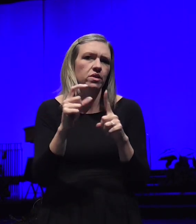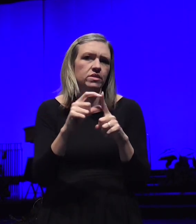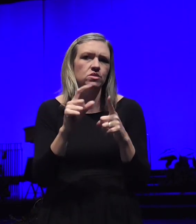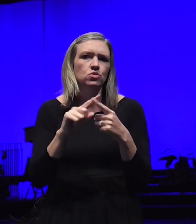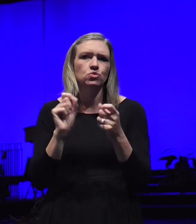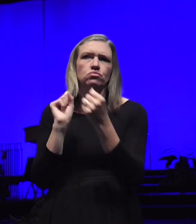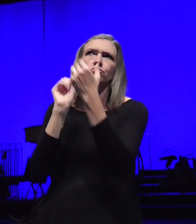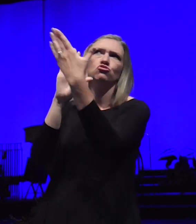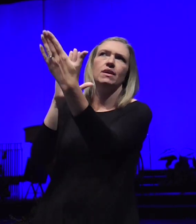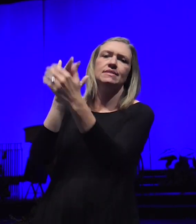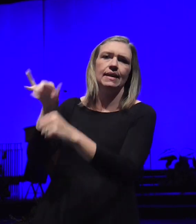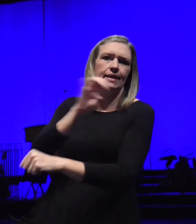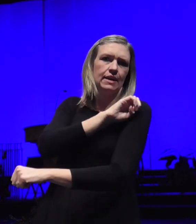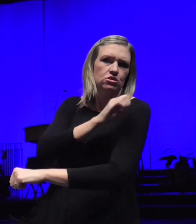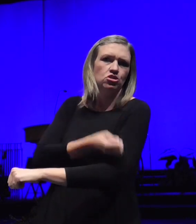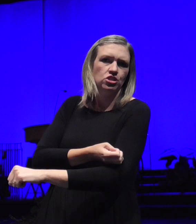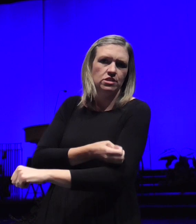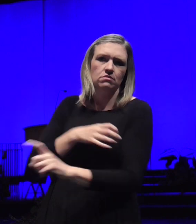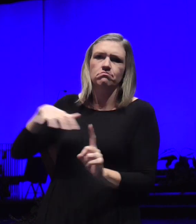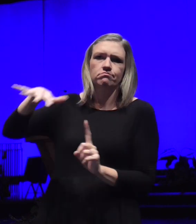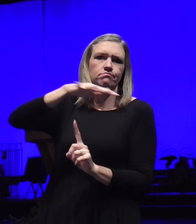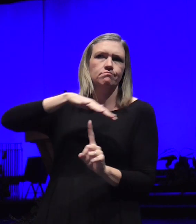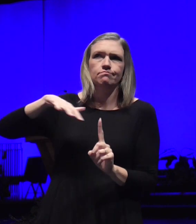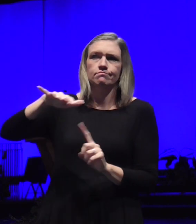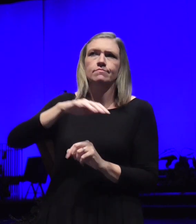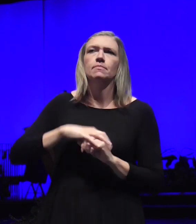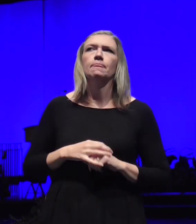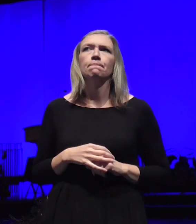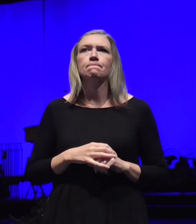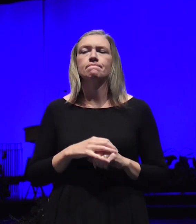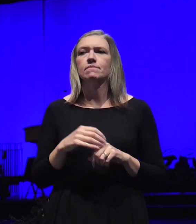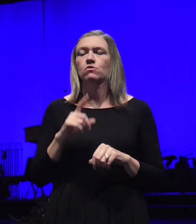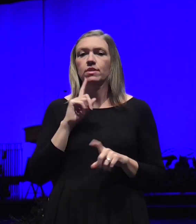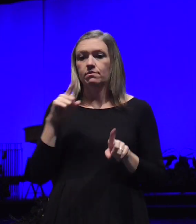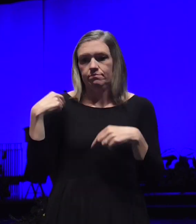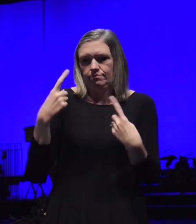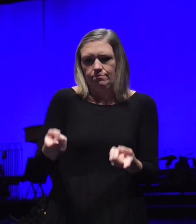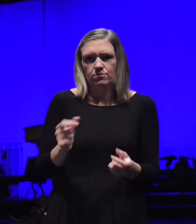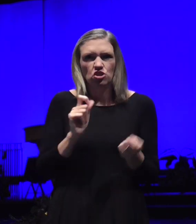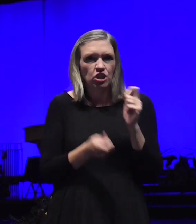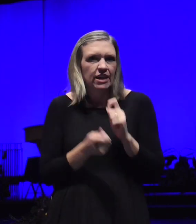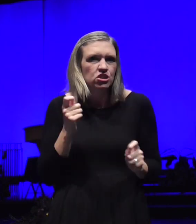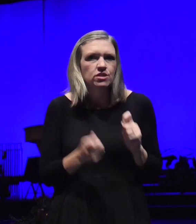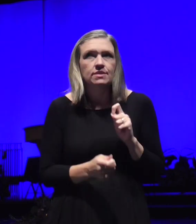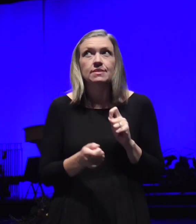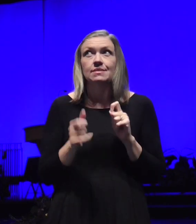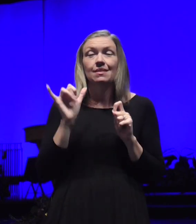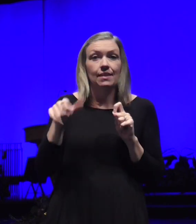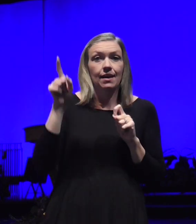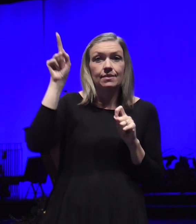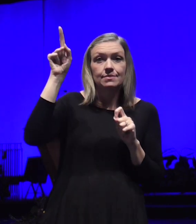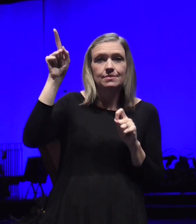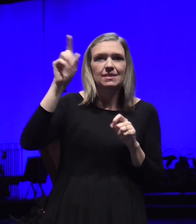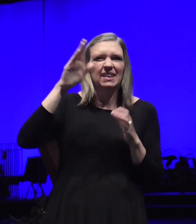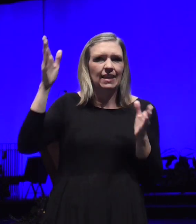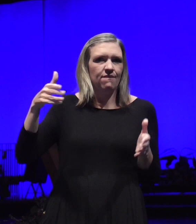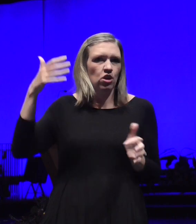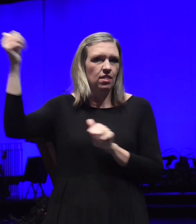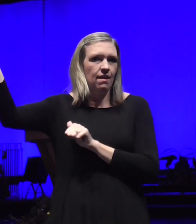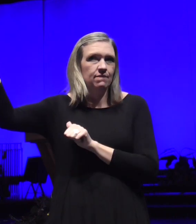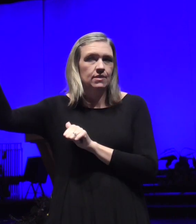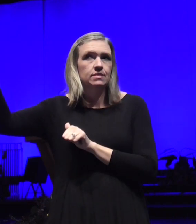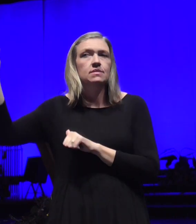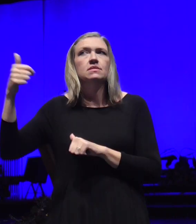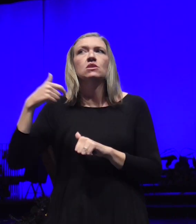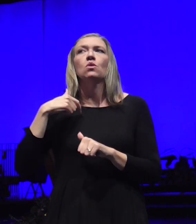energy that's around us at all times. Throughout all the changes, it's never left. And so what